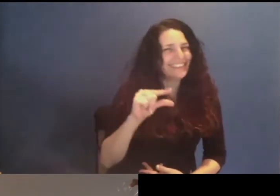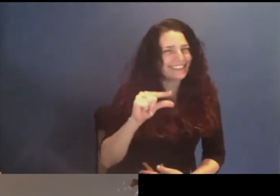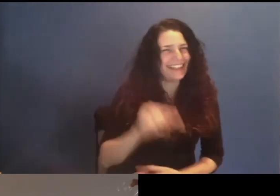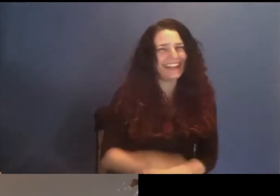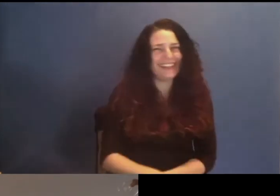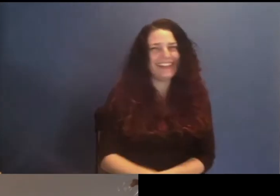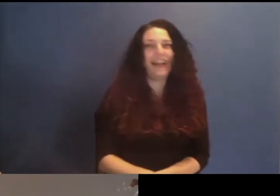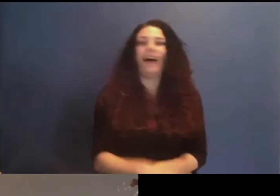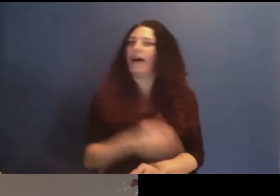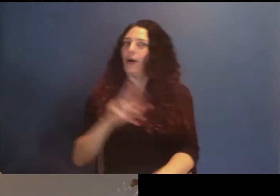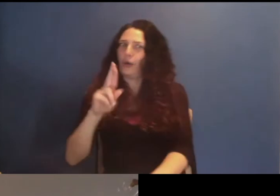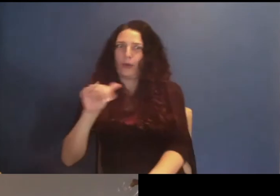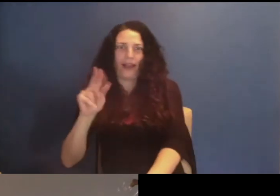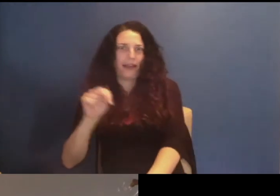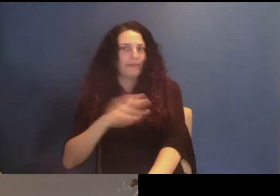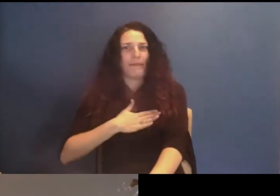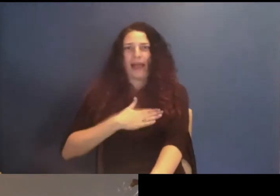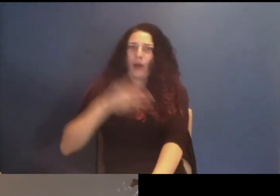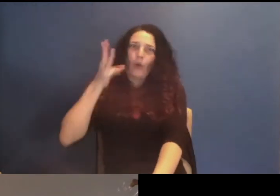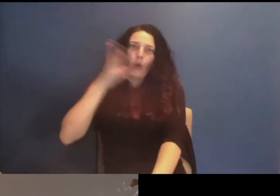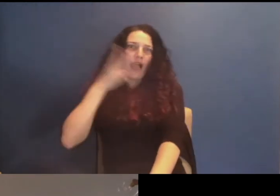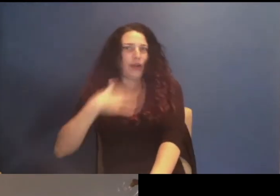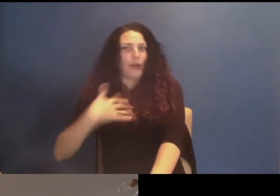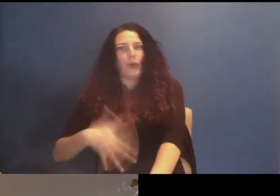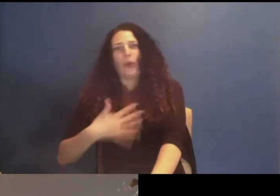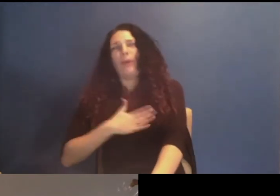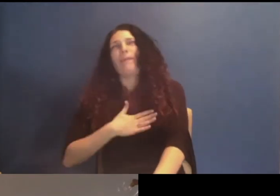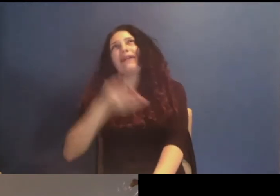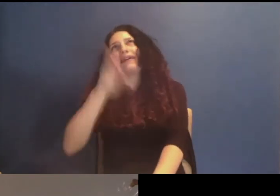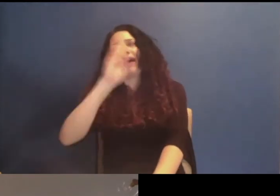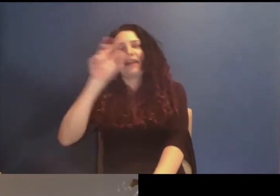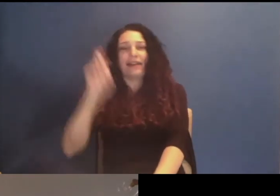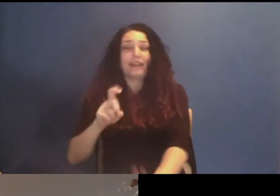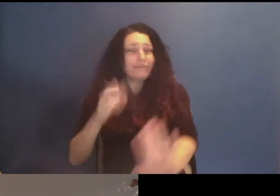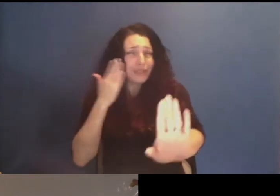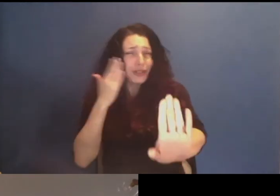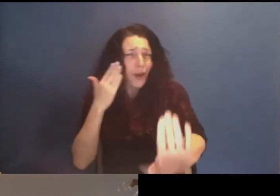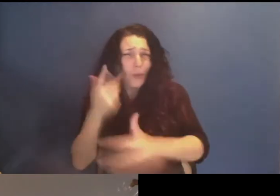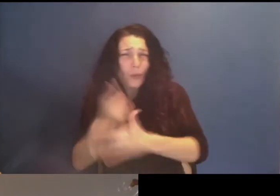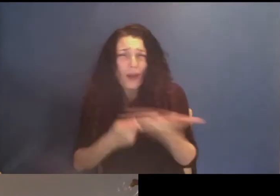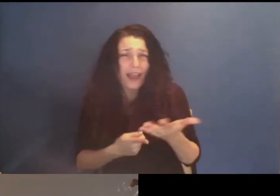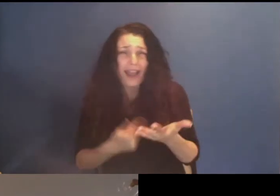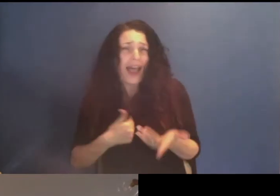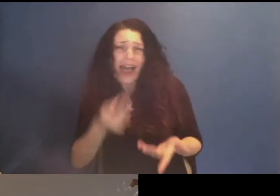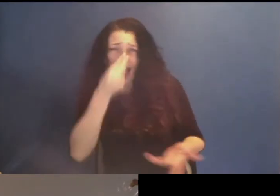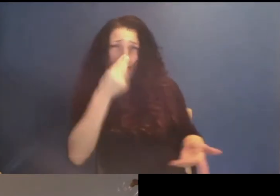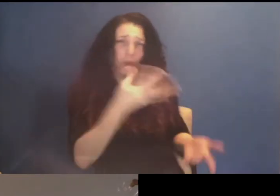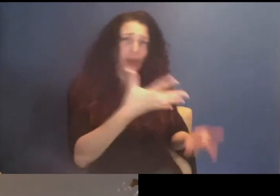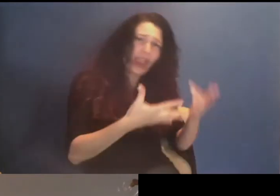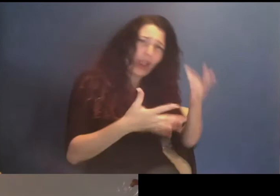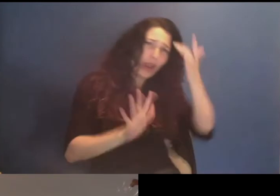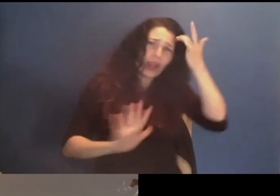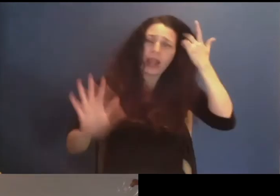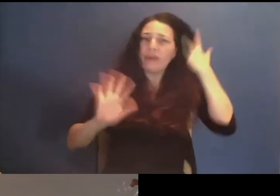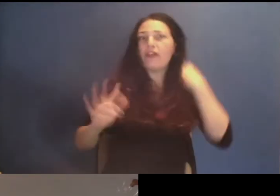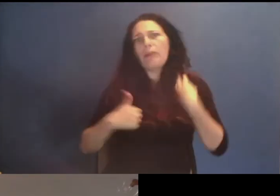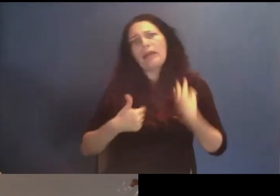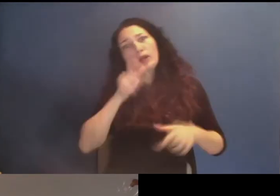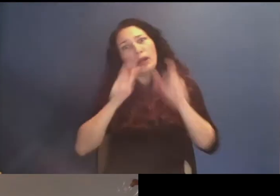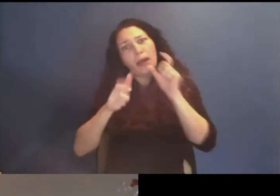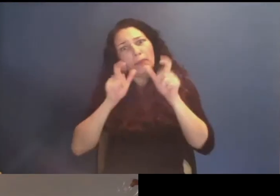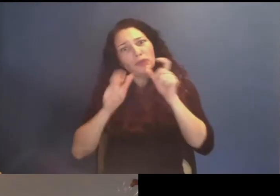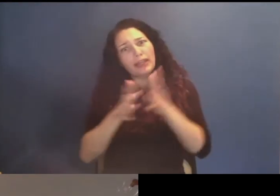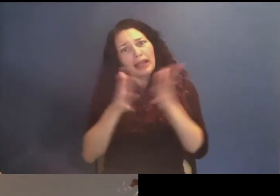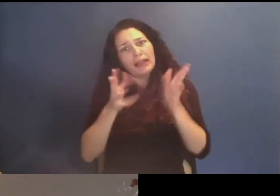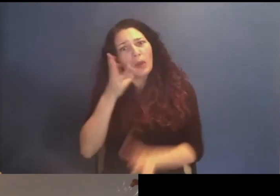in business, I think single-handedly. Oh my God. It's like, you know what? But also like, I don't care. Like at first I was like, God, I'm drinking a lot of wine. I'm like, you know what? I don't give